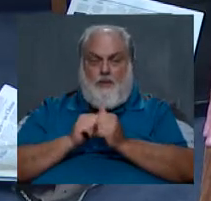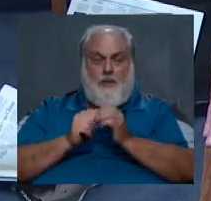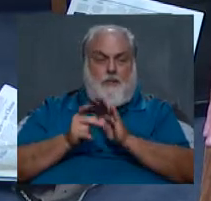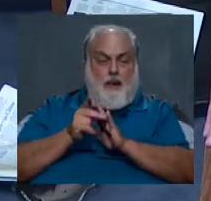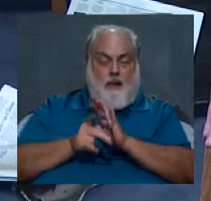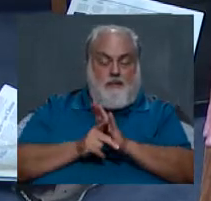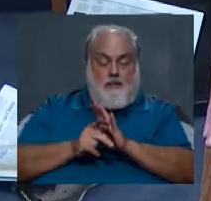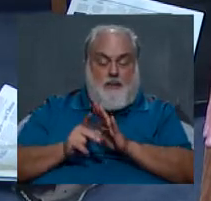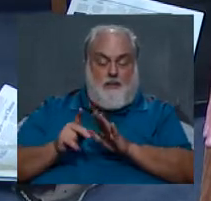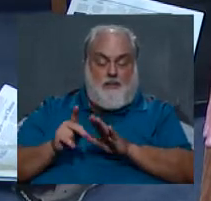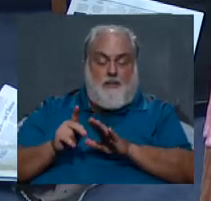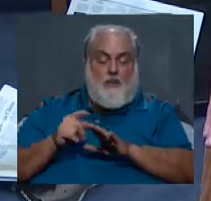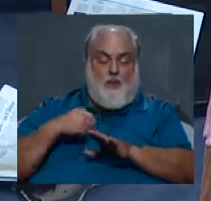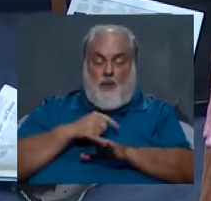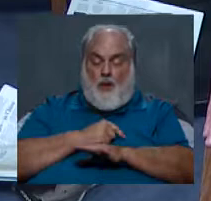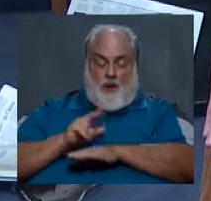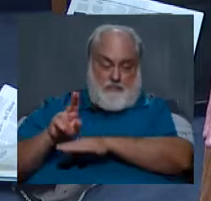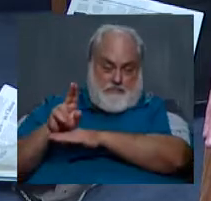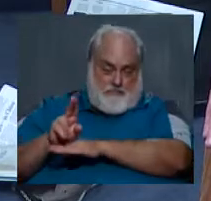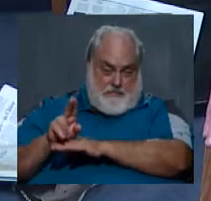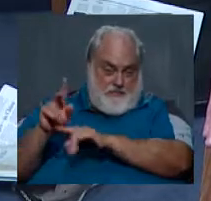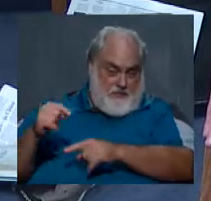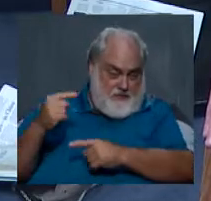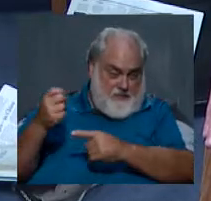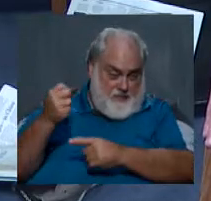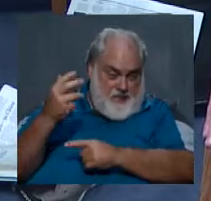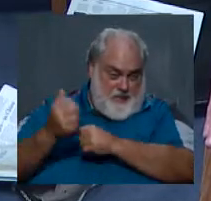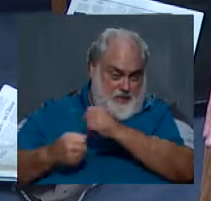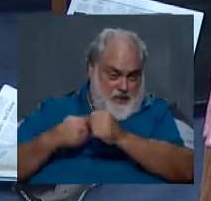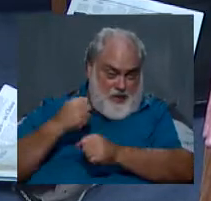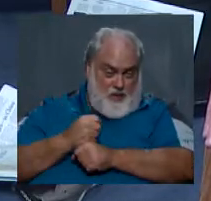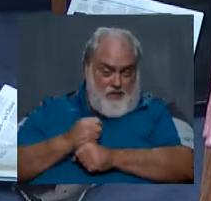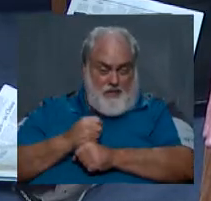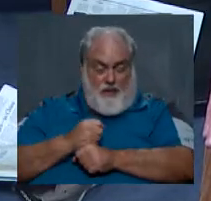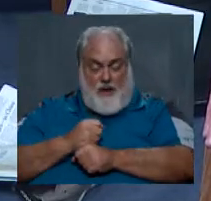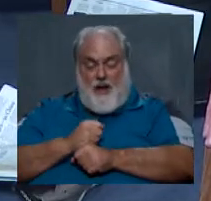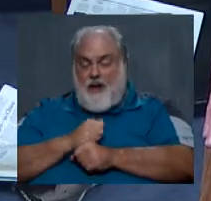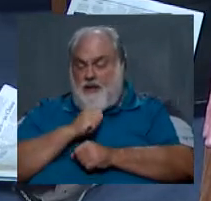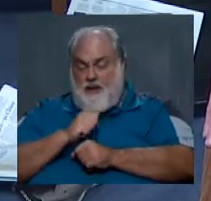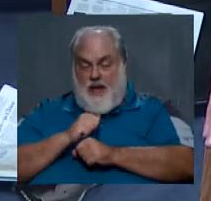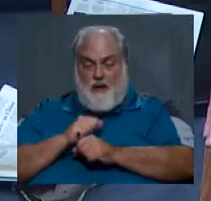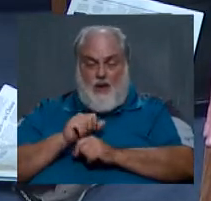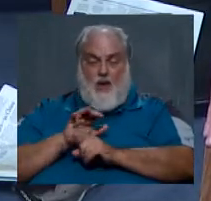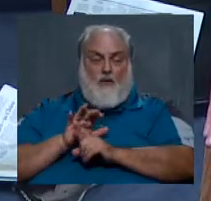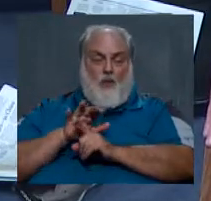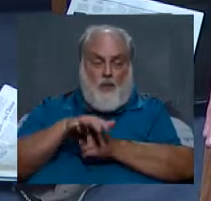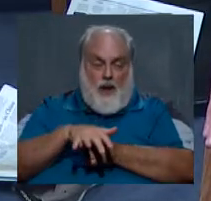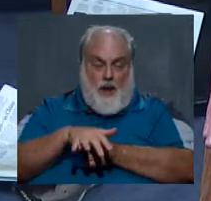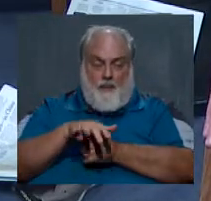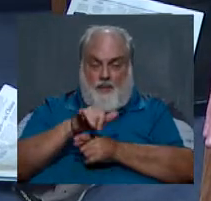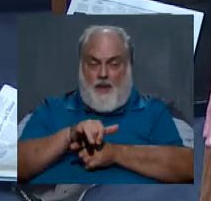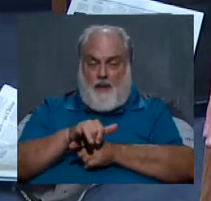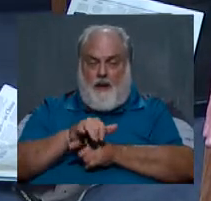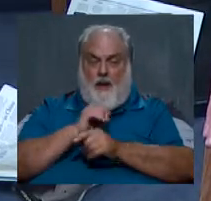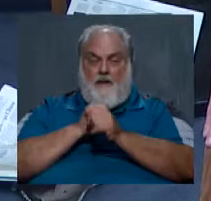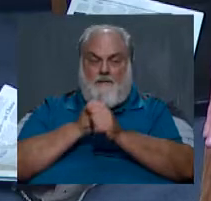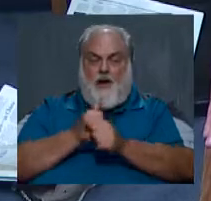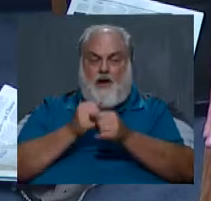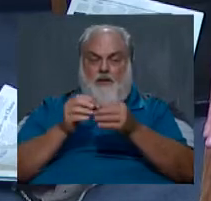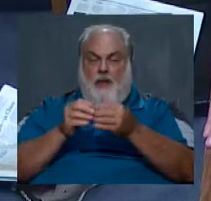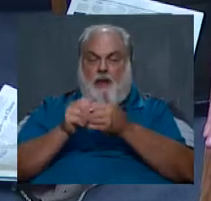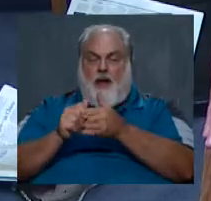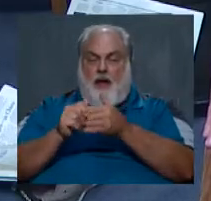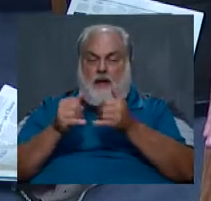so as to not overwhelm the infrastructure? Sure, go ahead and develop the property, but follow the existing guidelines that all the